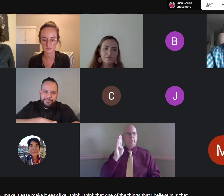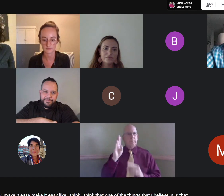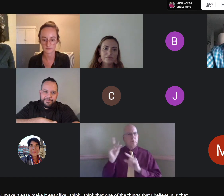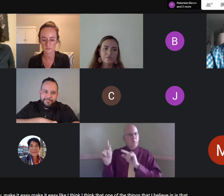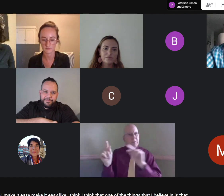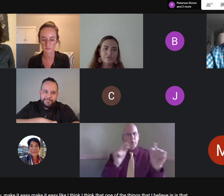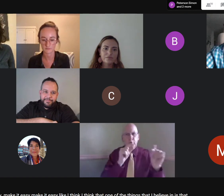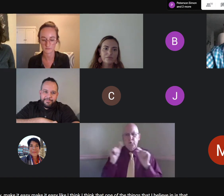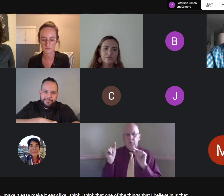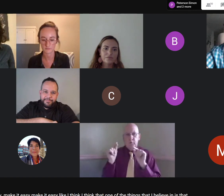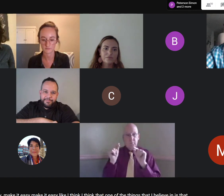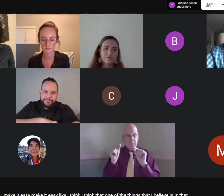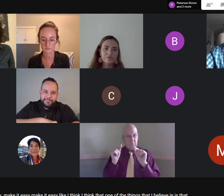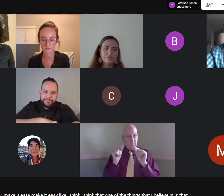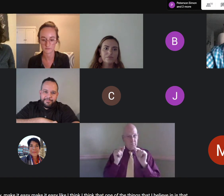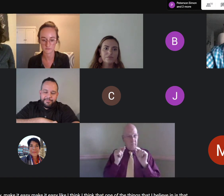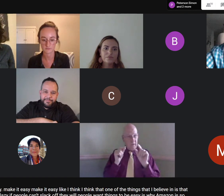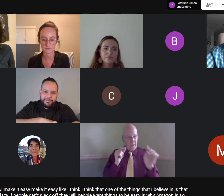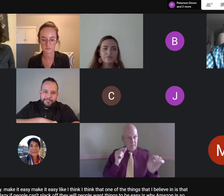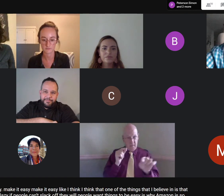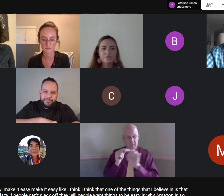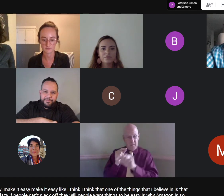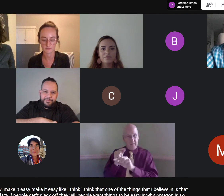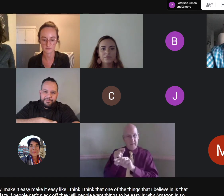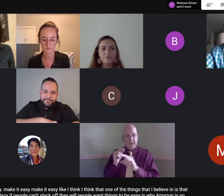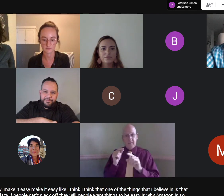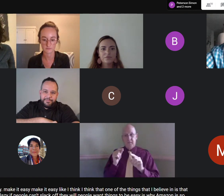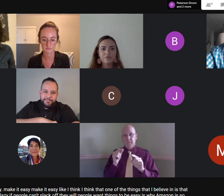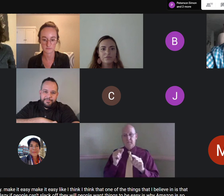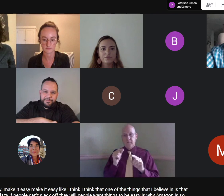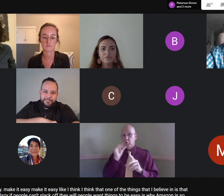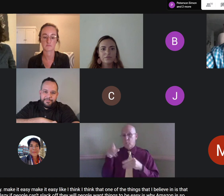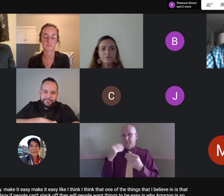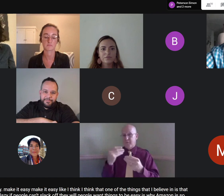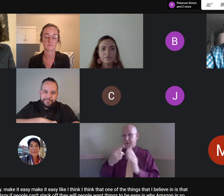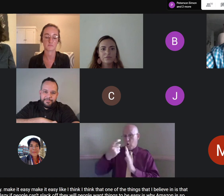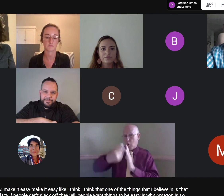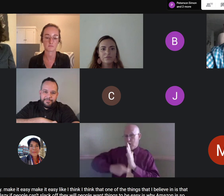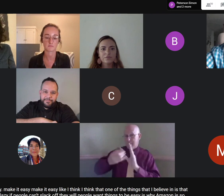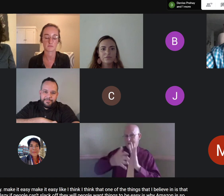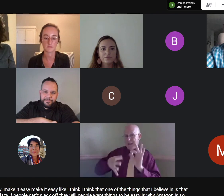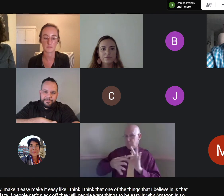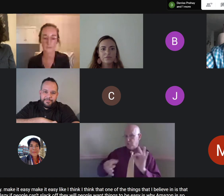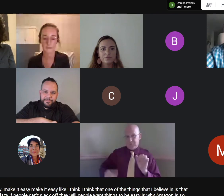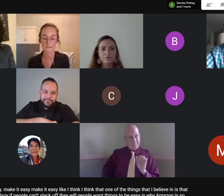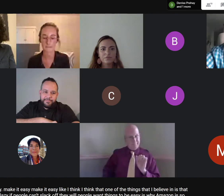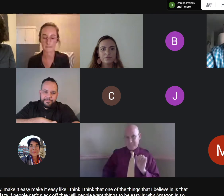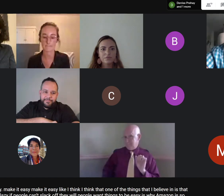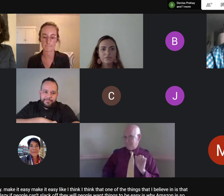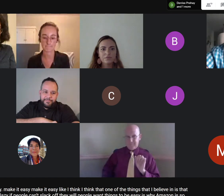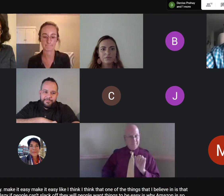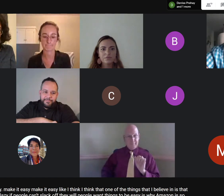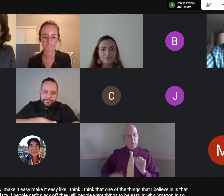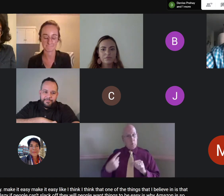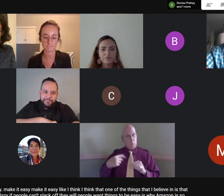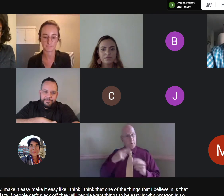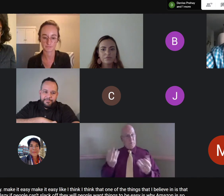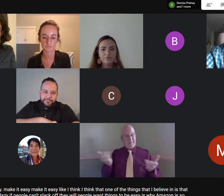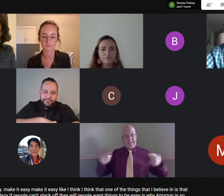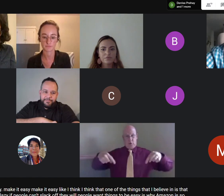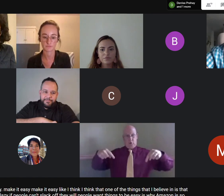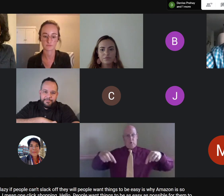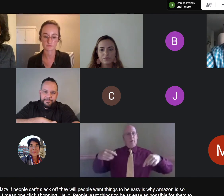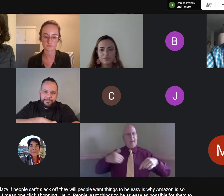Twitter, those platforms do not provide the automatic captioning functionality that you see that we're using here on Google